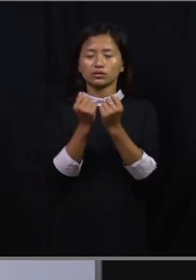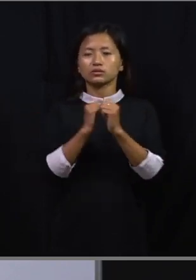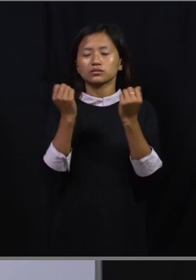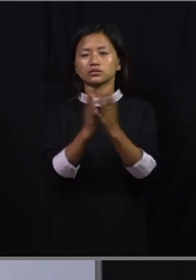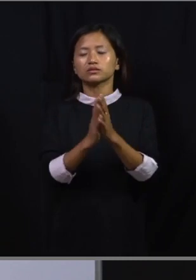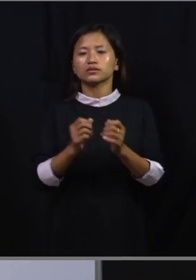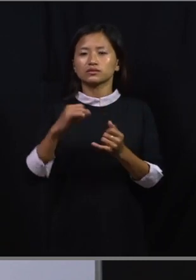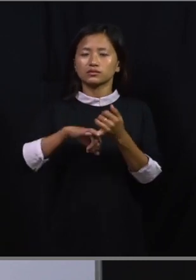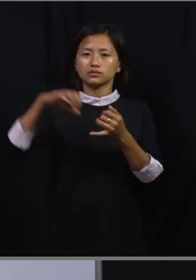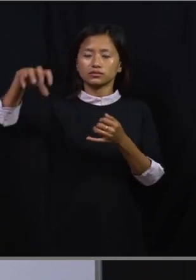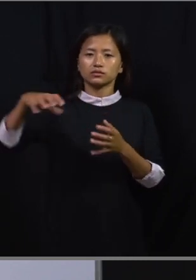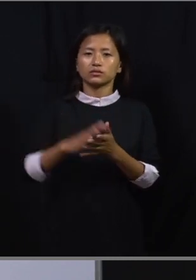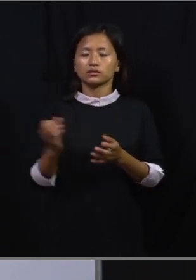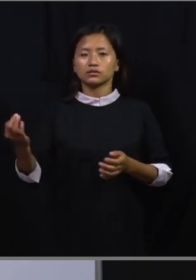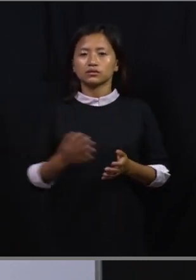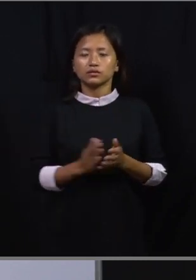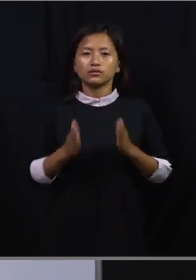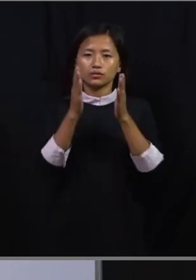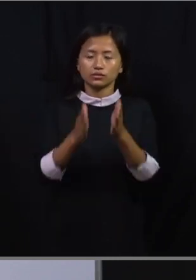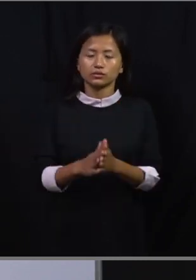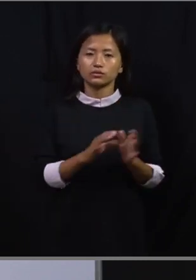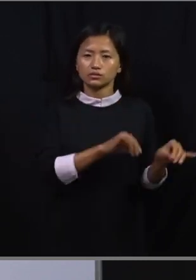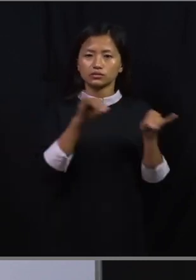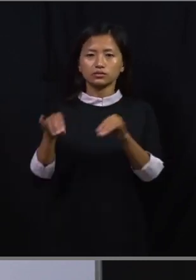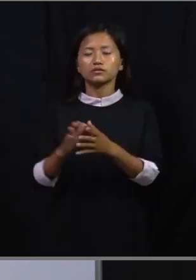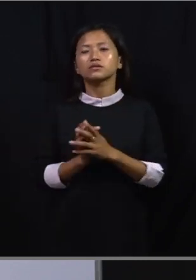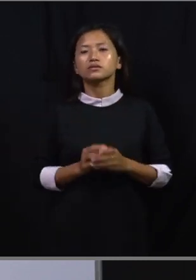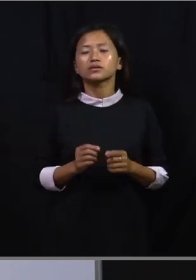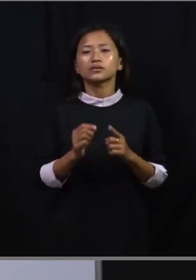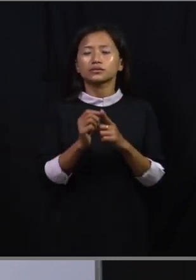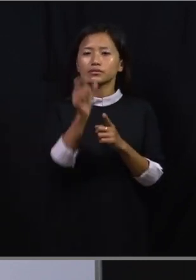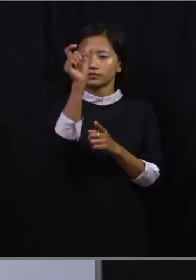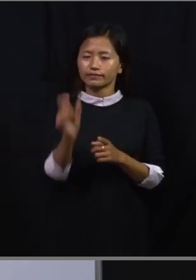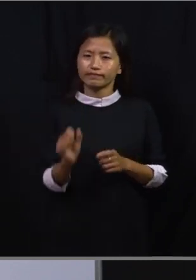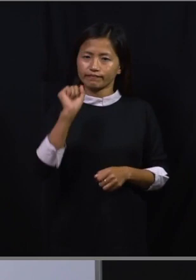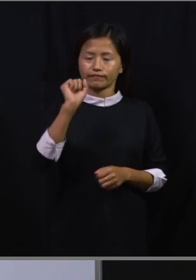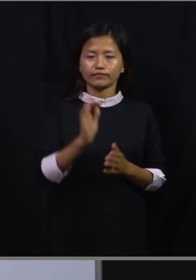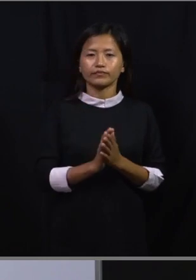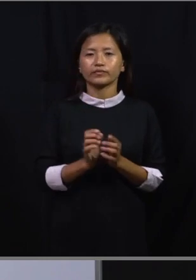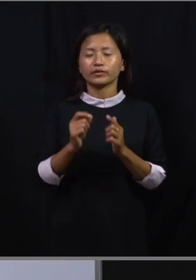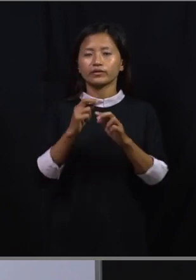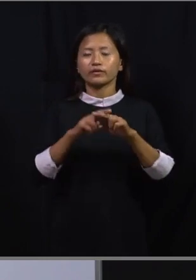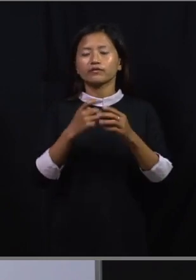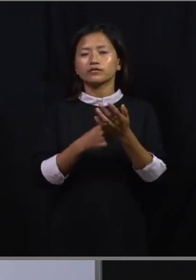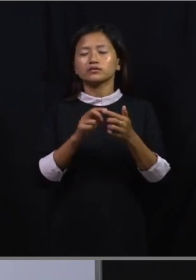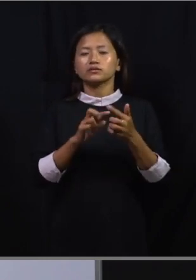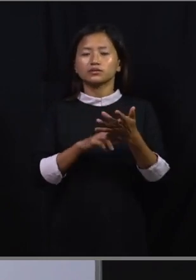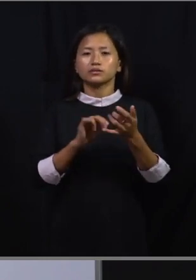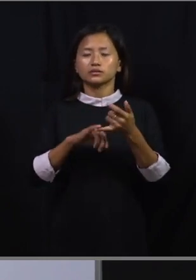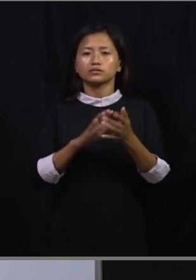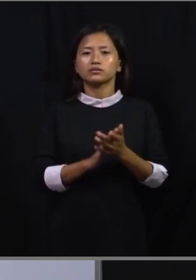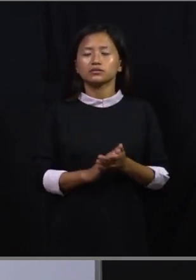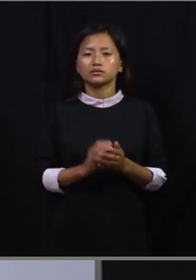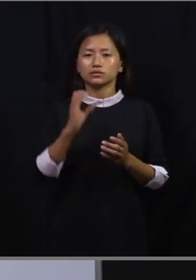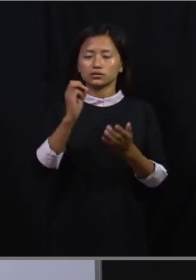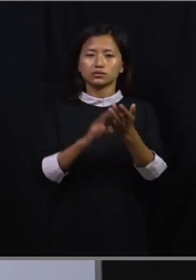economy. But under the new order, they want to shift it to the private firms. All right, and on the political, the